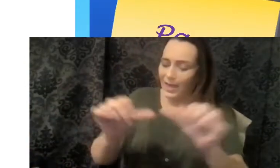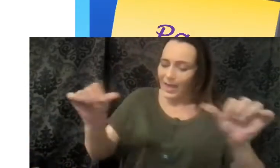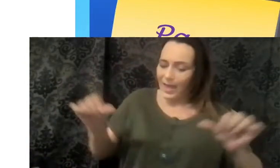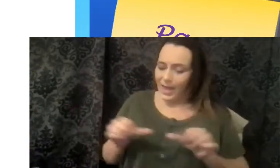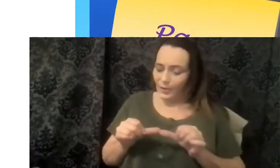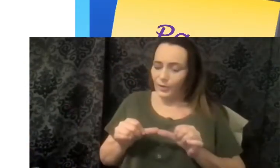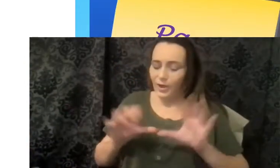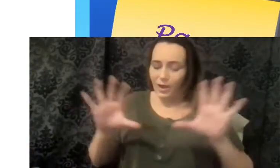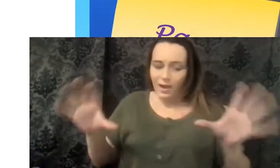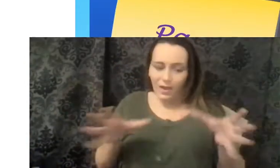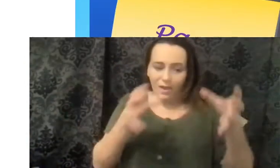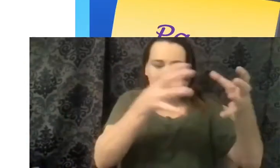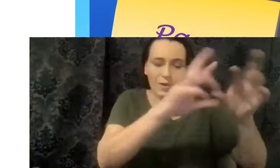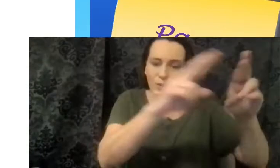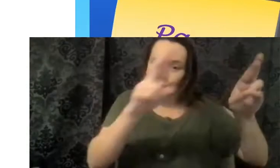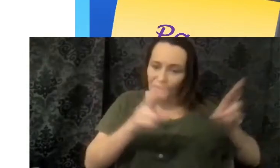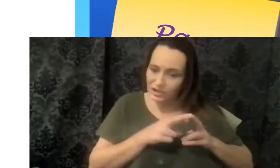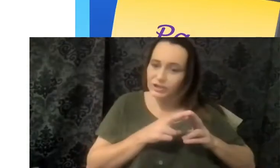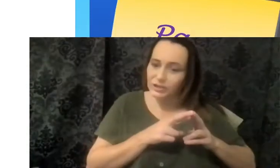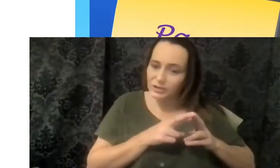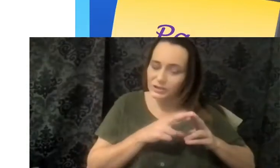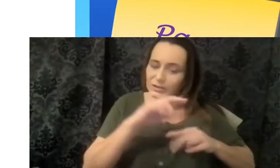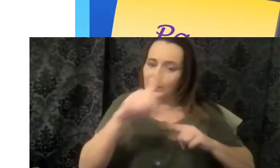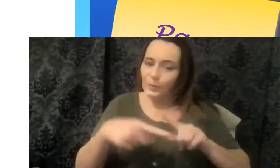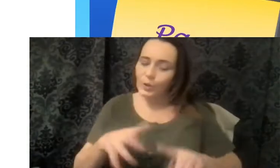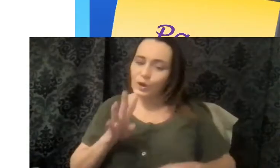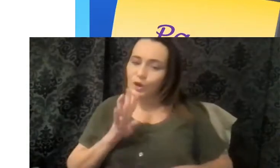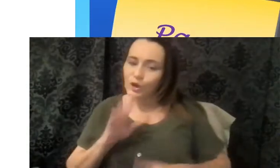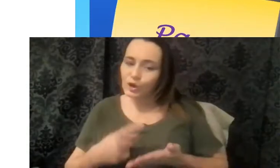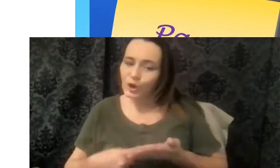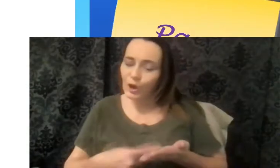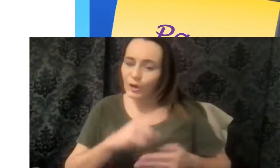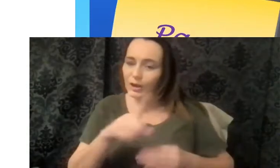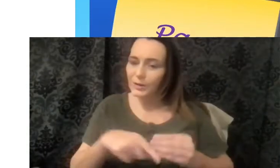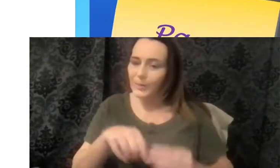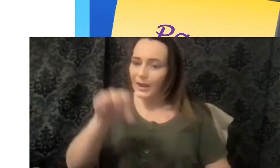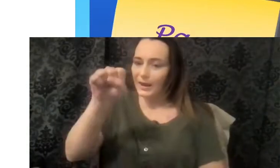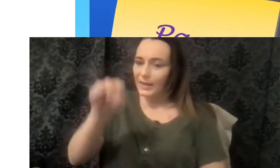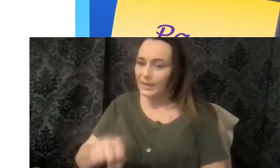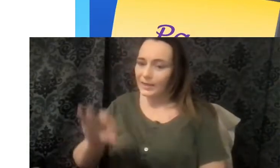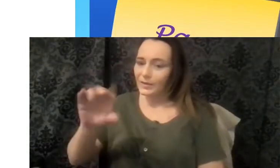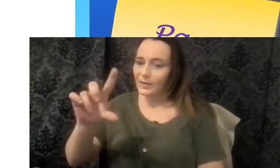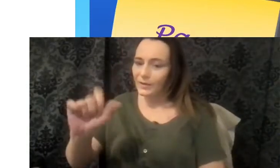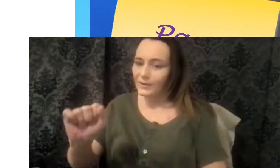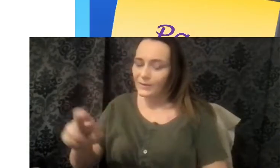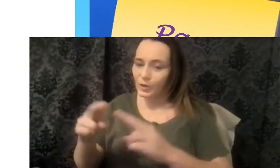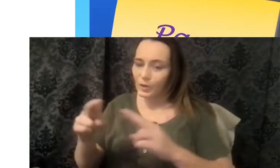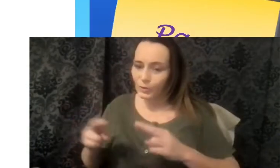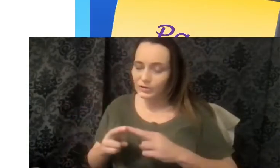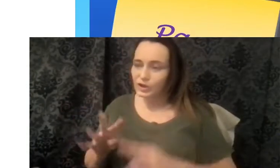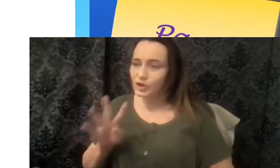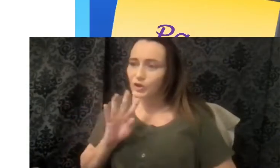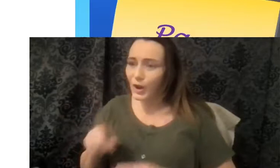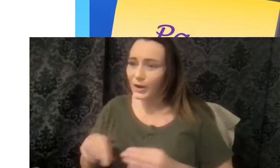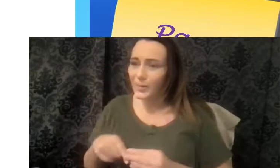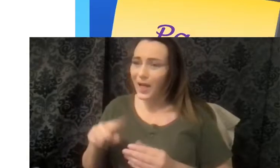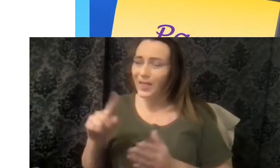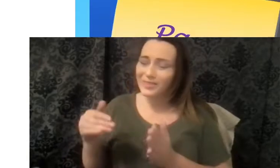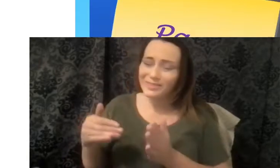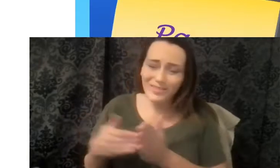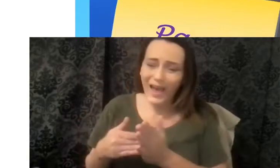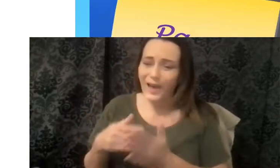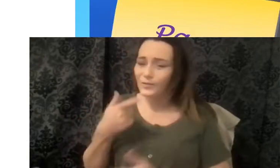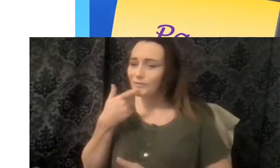then creates a region. And when you're talking about the South Florida region, you're talking about thousands of addicts